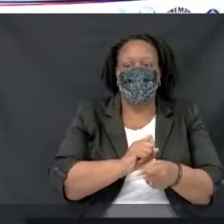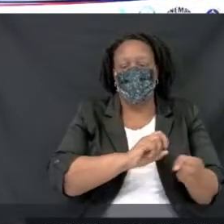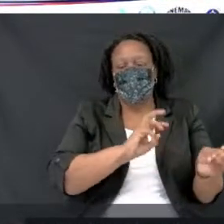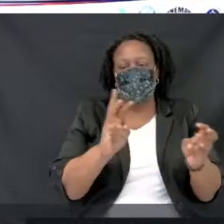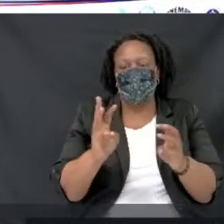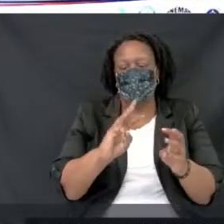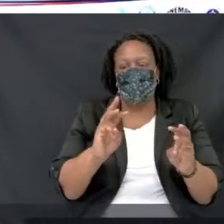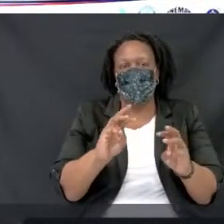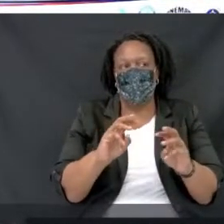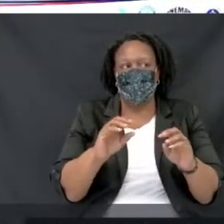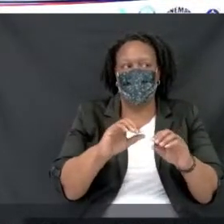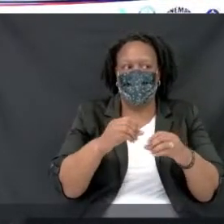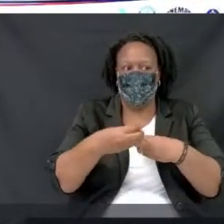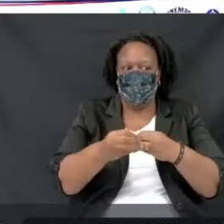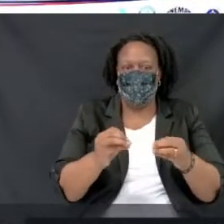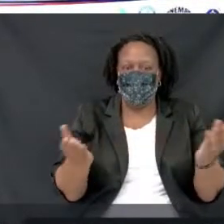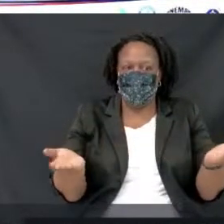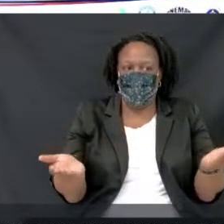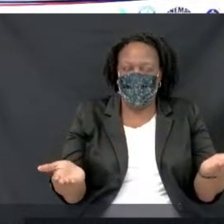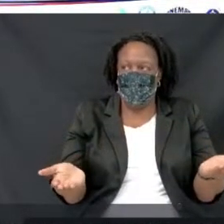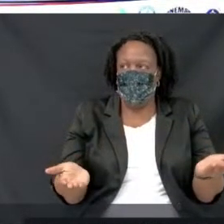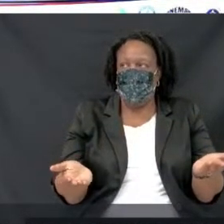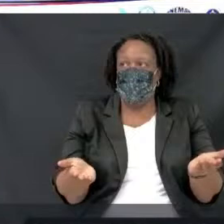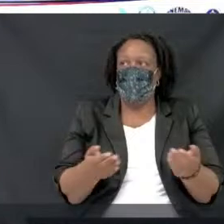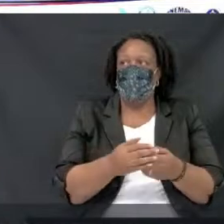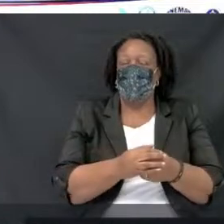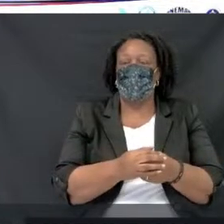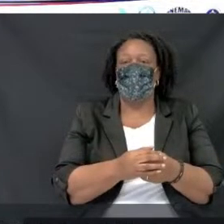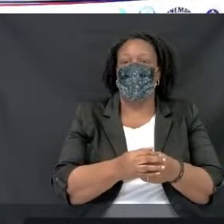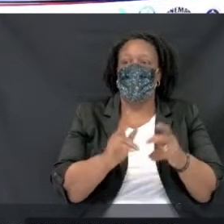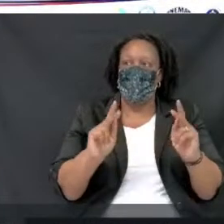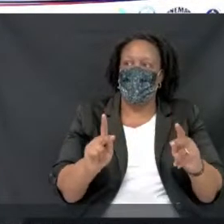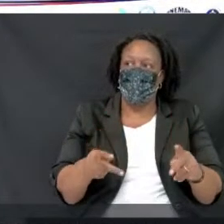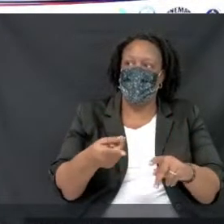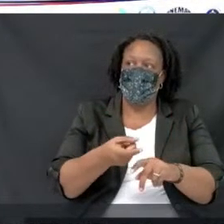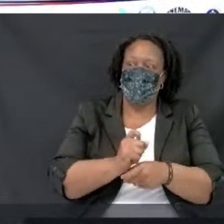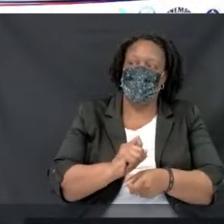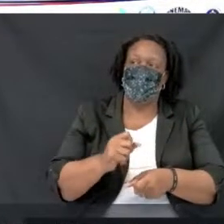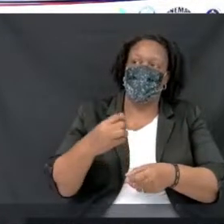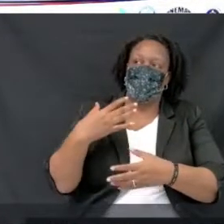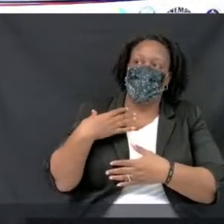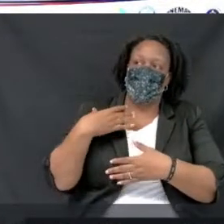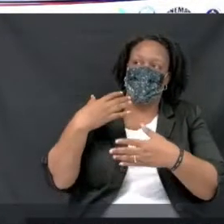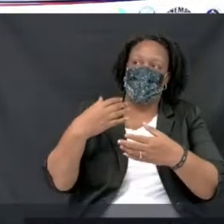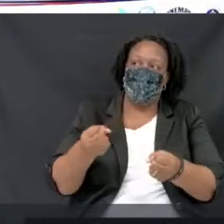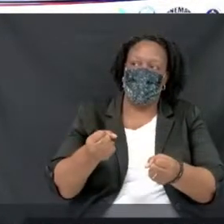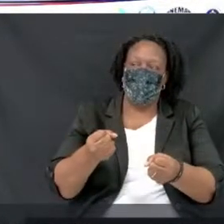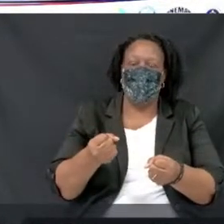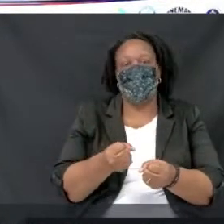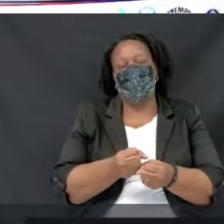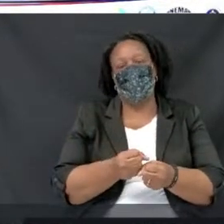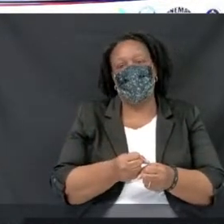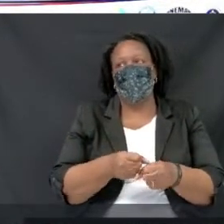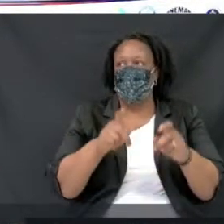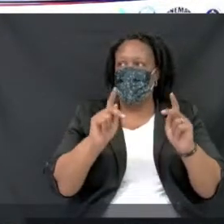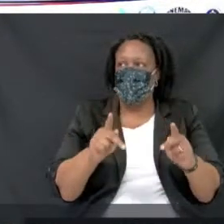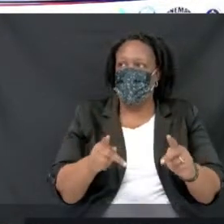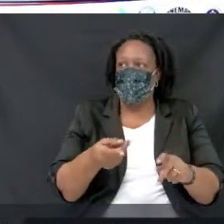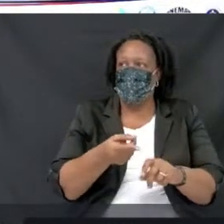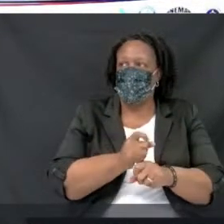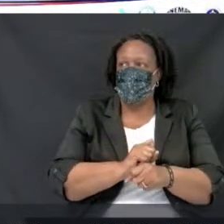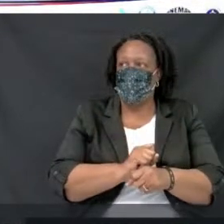Management Department, Senior Representative from the Ministry of Health, Senior Representative from the Ministry of National Security,